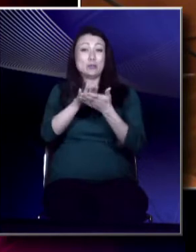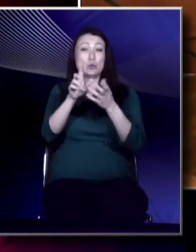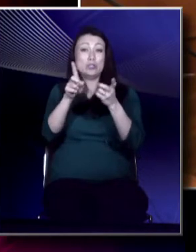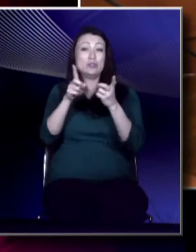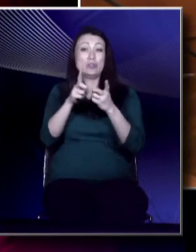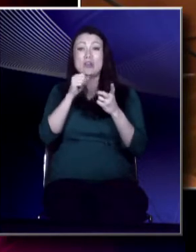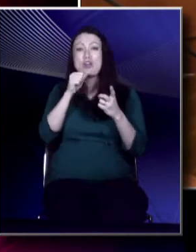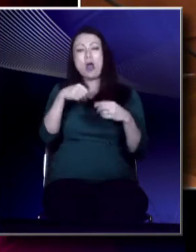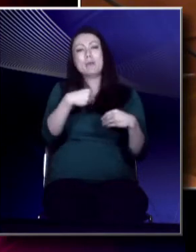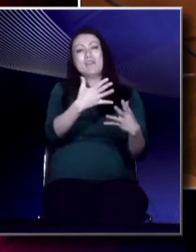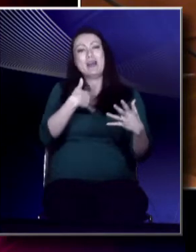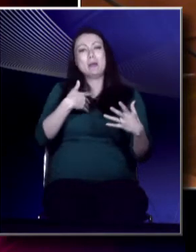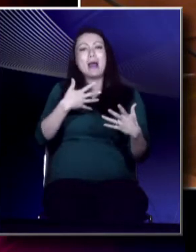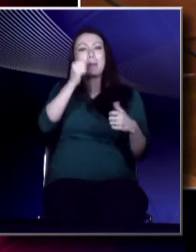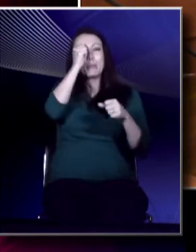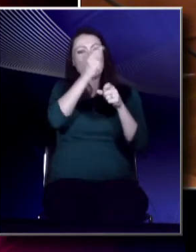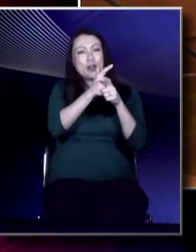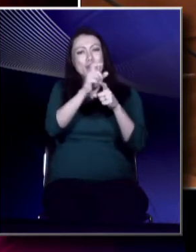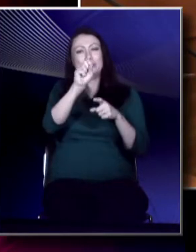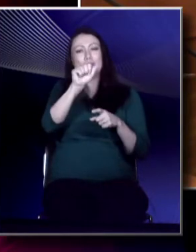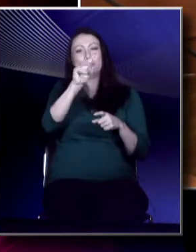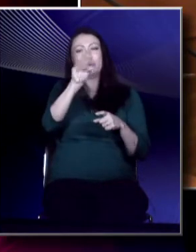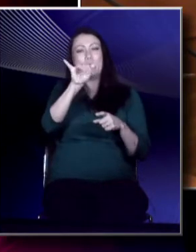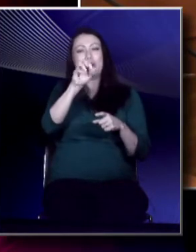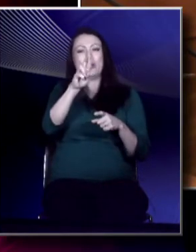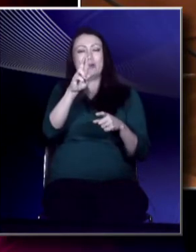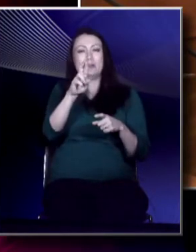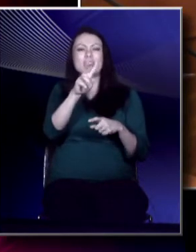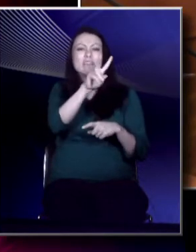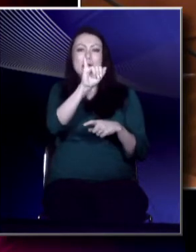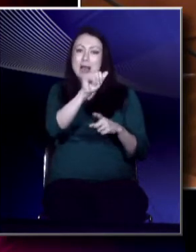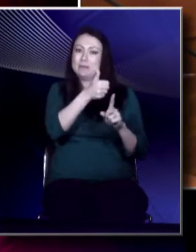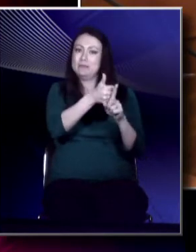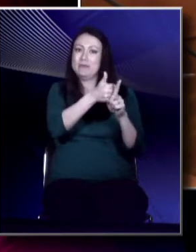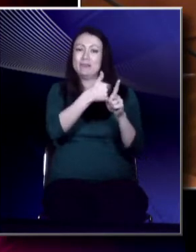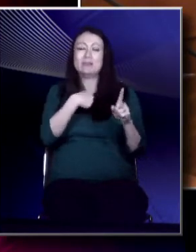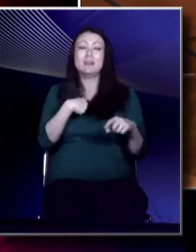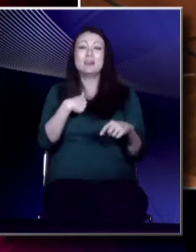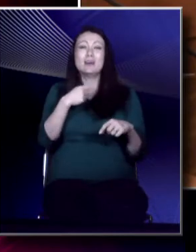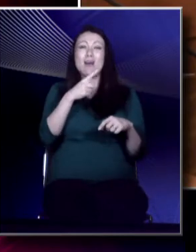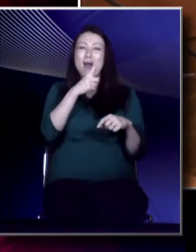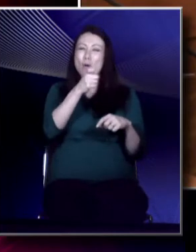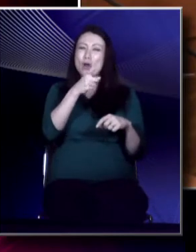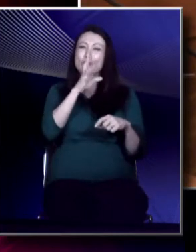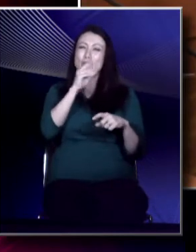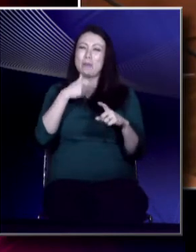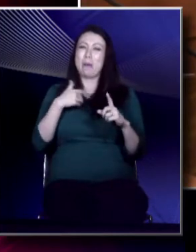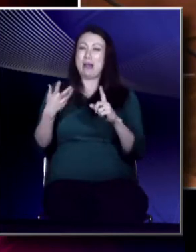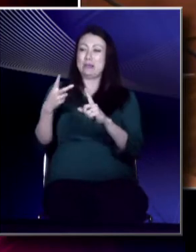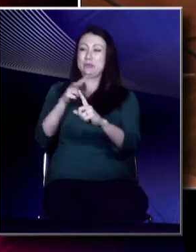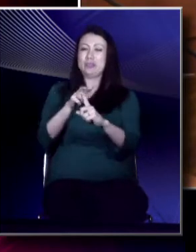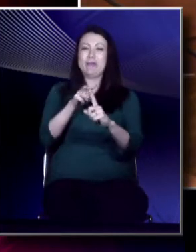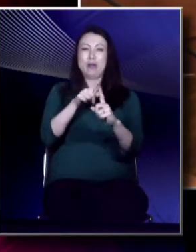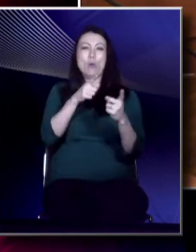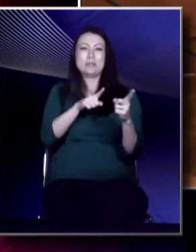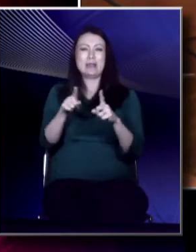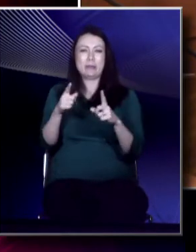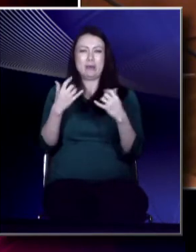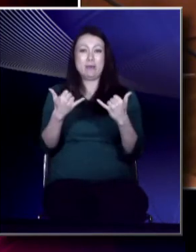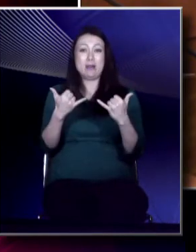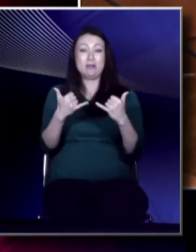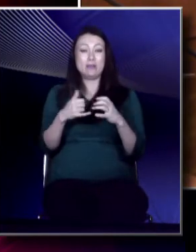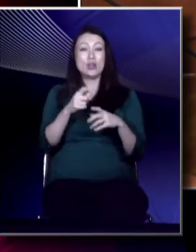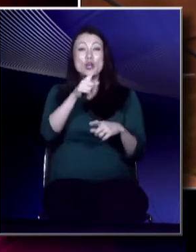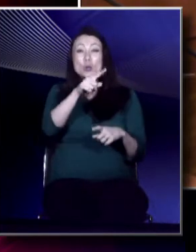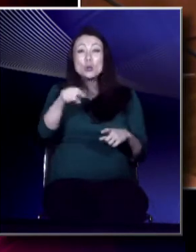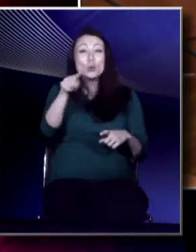providing my visually impaired brother, Sawyer. I'd like to talk about this part of the guide that you all don't see in my perspective on the current situation. You all